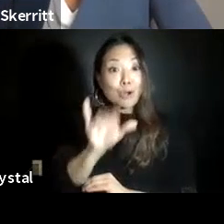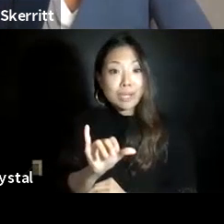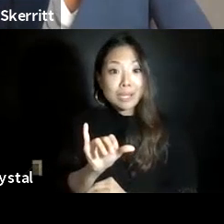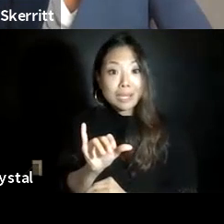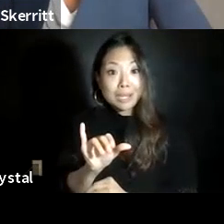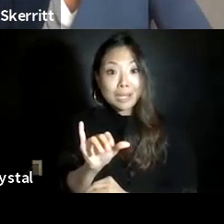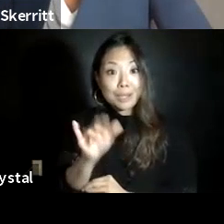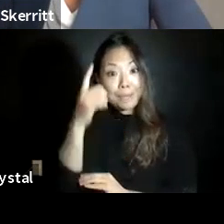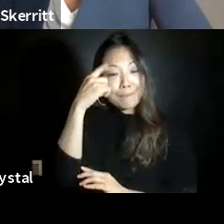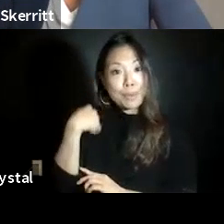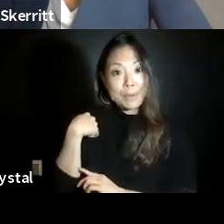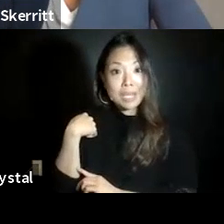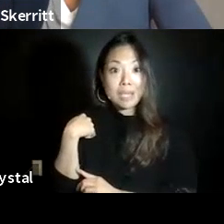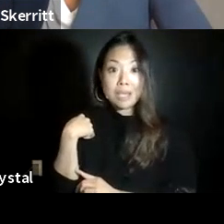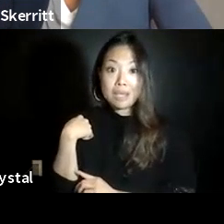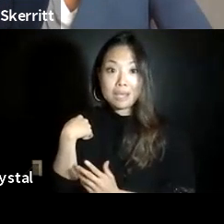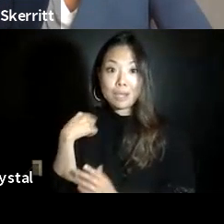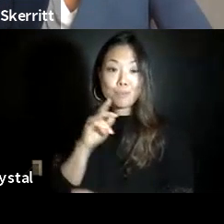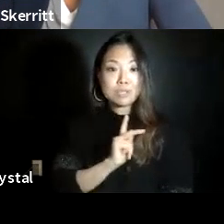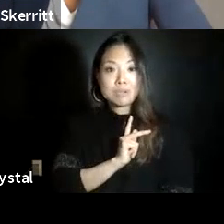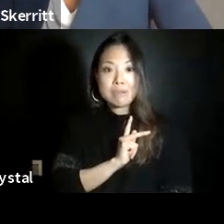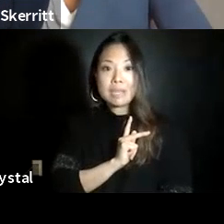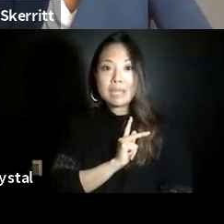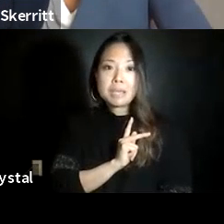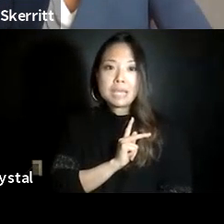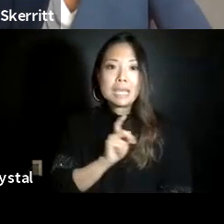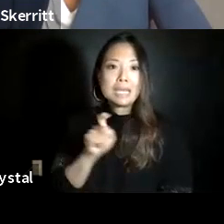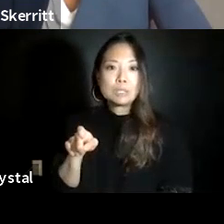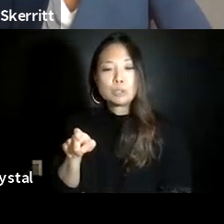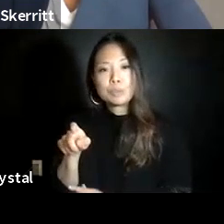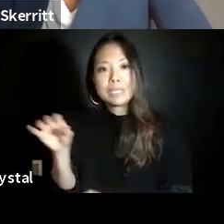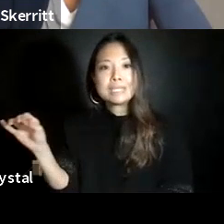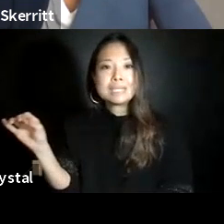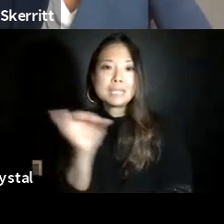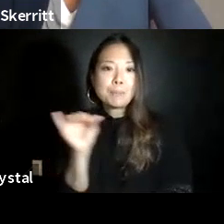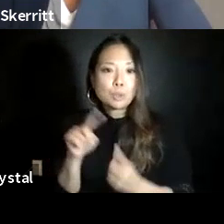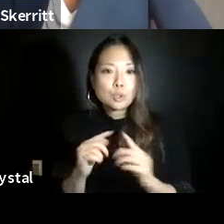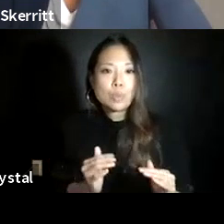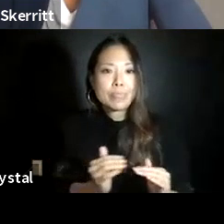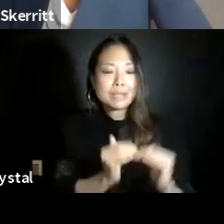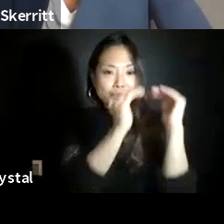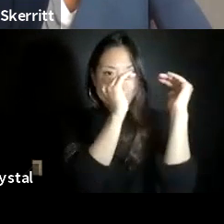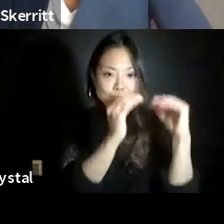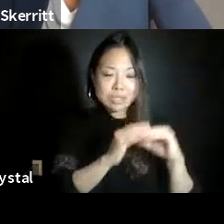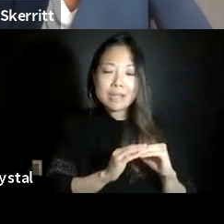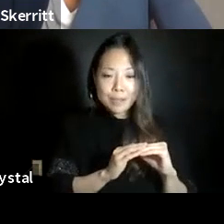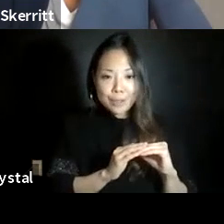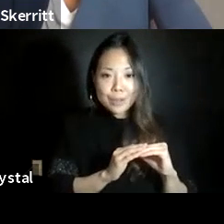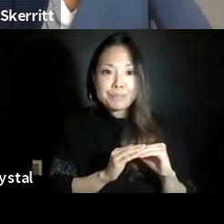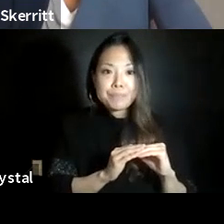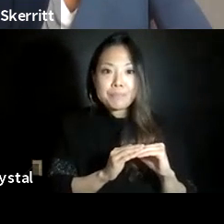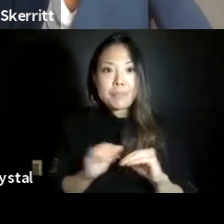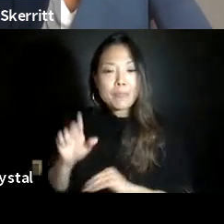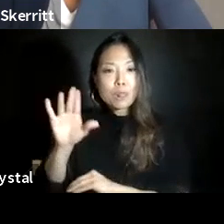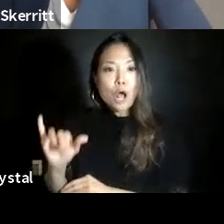for me, it would be important for it to be similar to like what we're going through with the tiers, is that it, you know, that it be